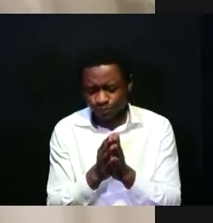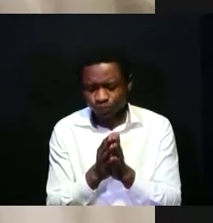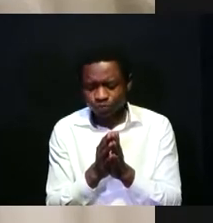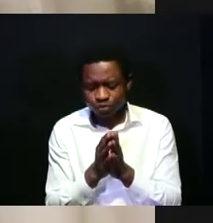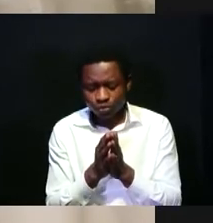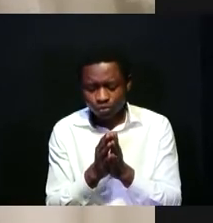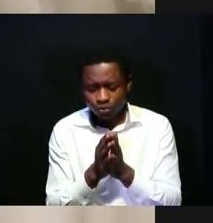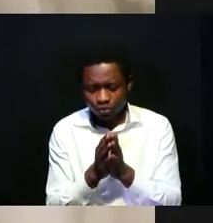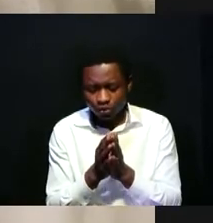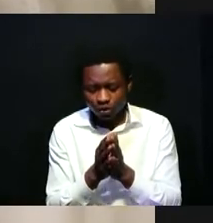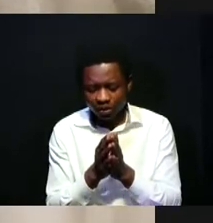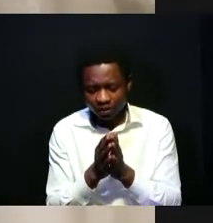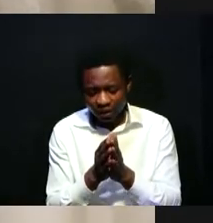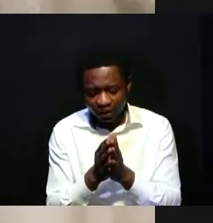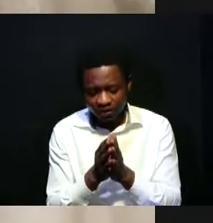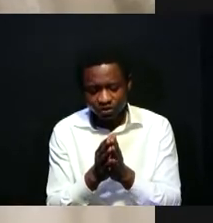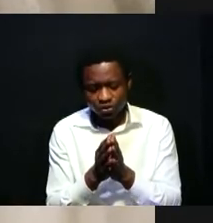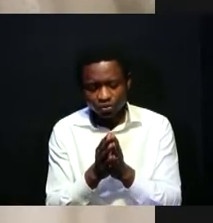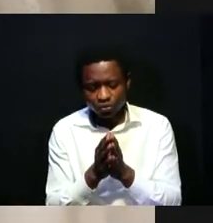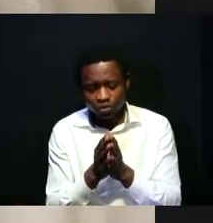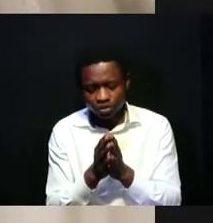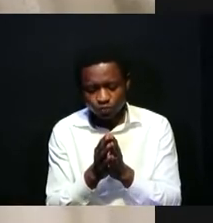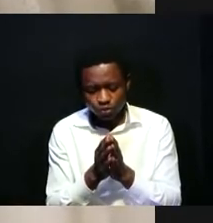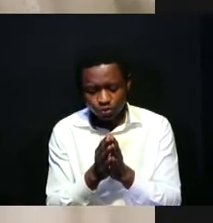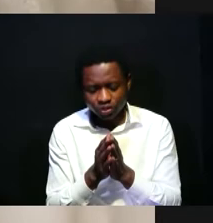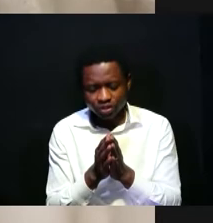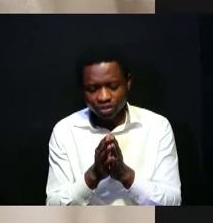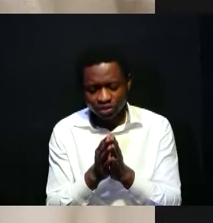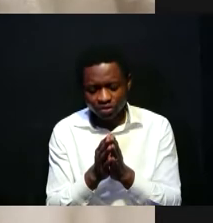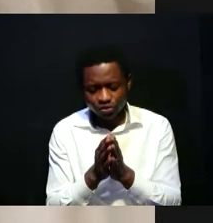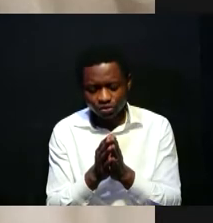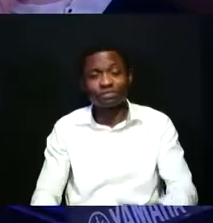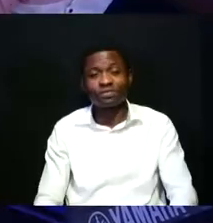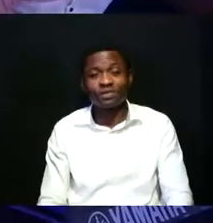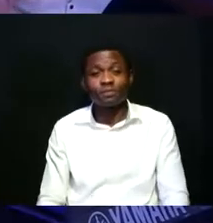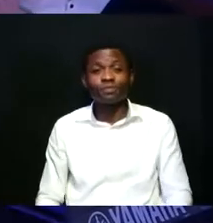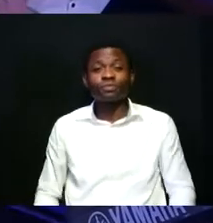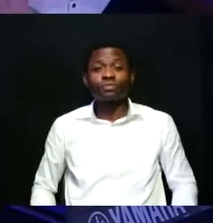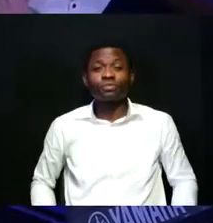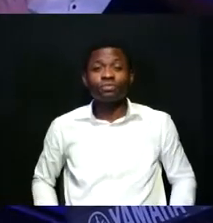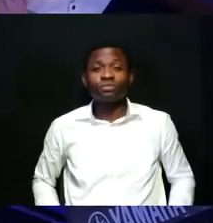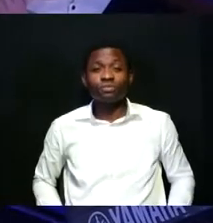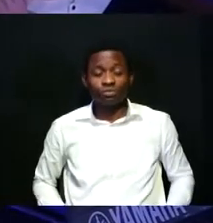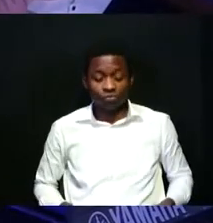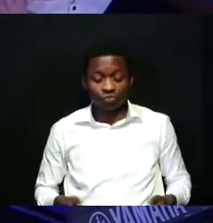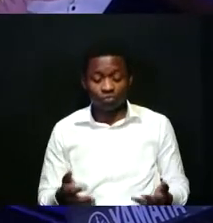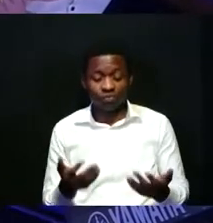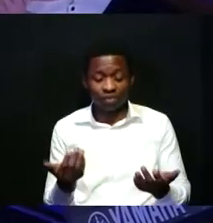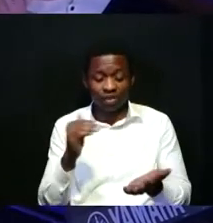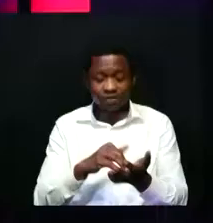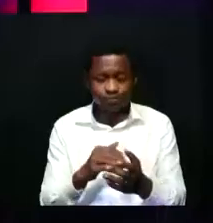the glory. Thank you, Jesus. Thank you, Jesus. Finally, we want to lift our